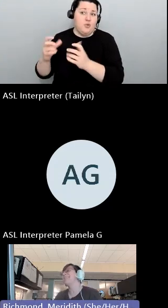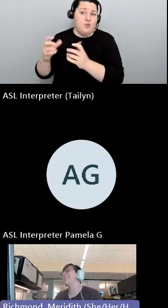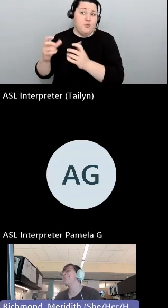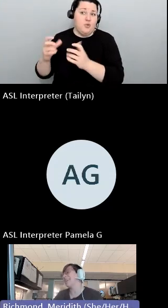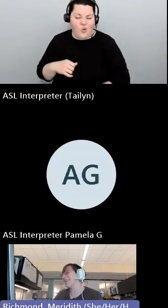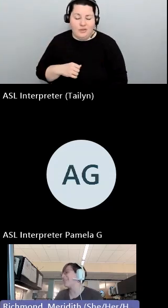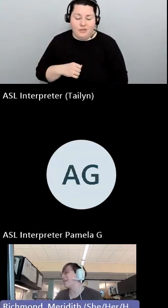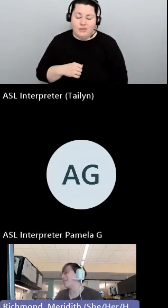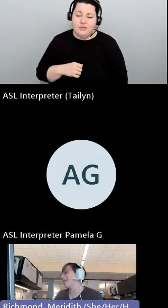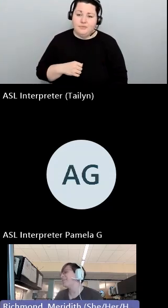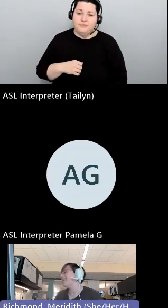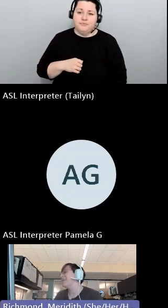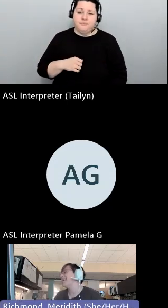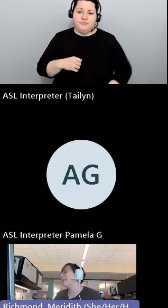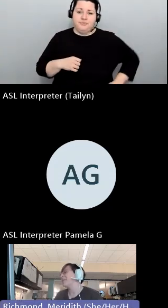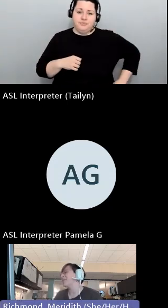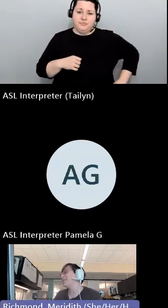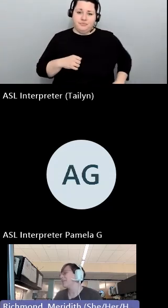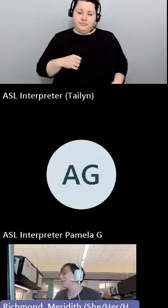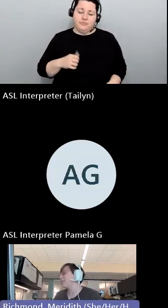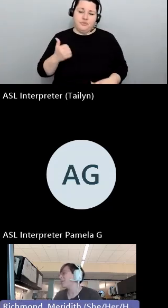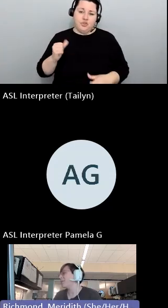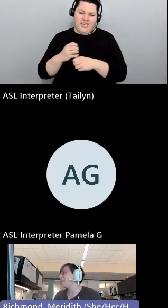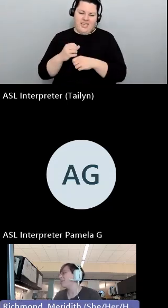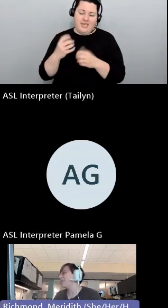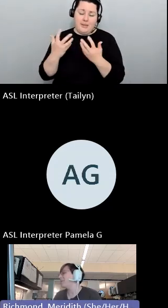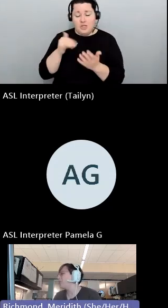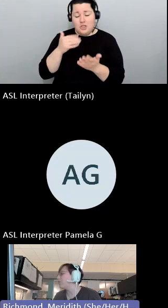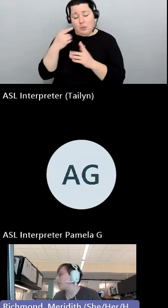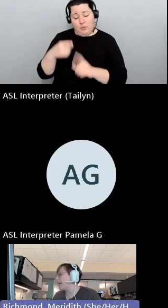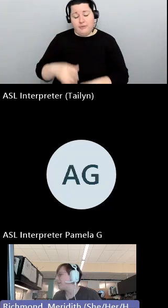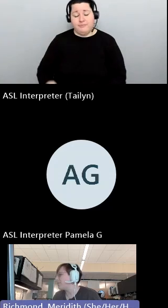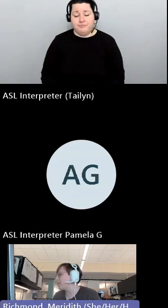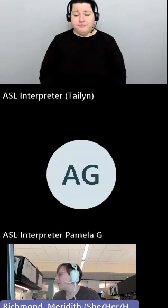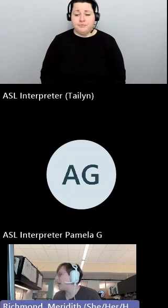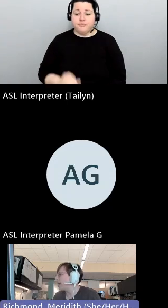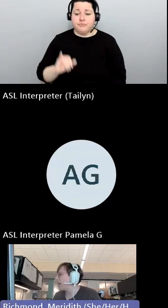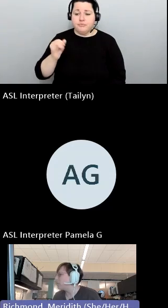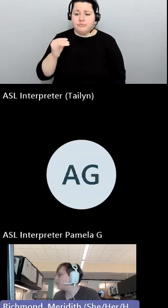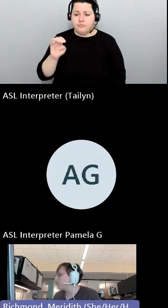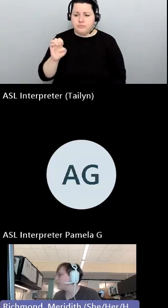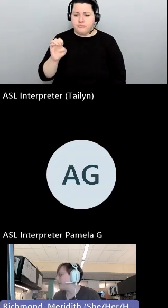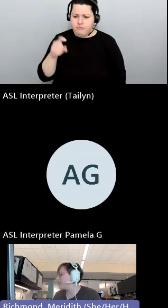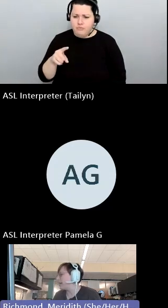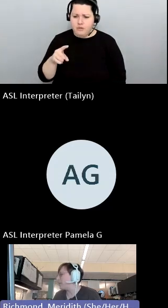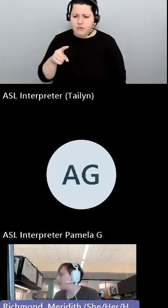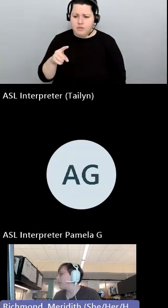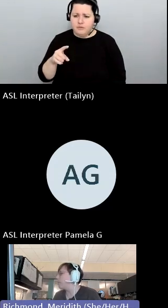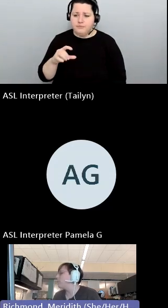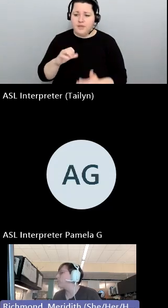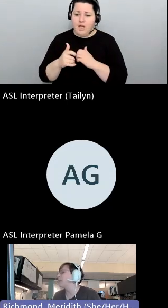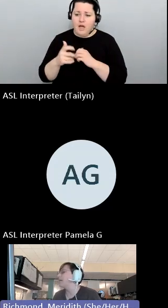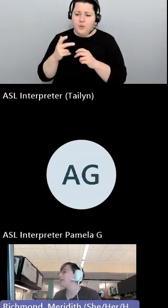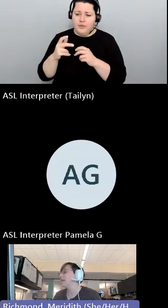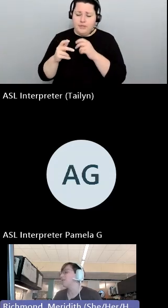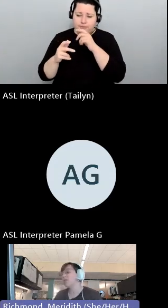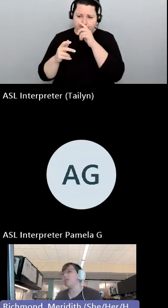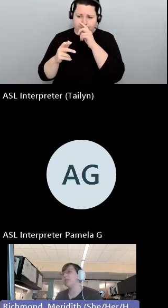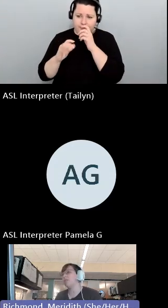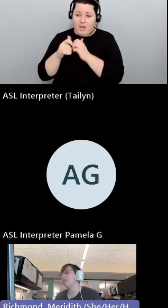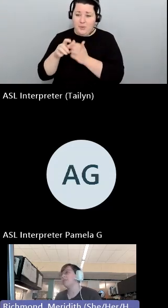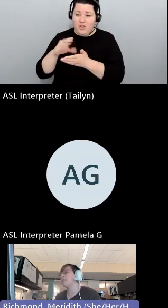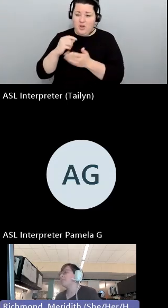contributions now in order to try to get that match. That's a very good point. And then Joe asked about how do we find out about what will be in the